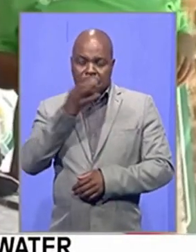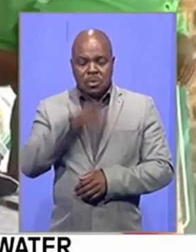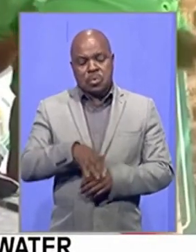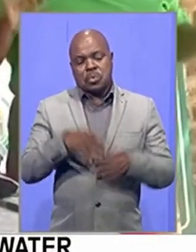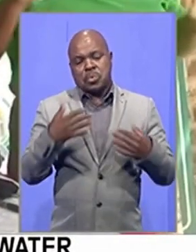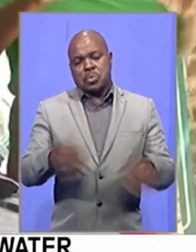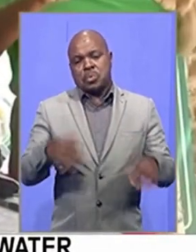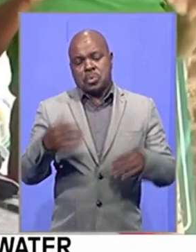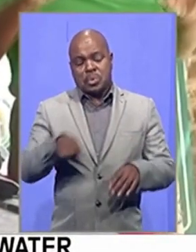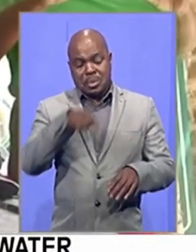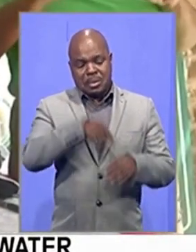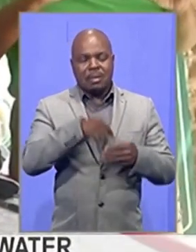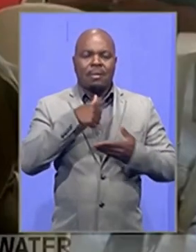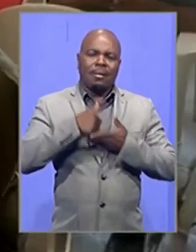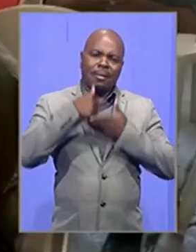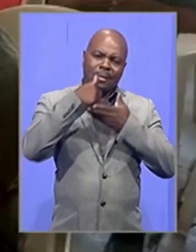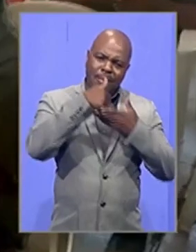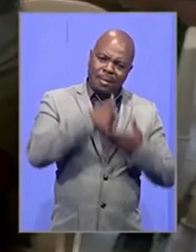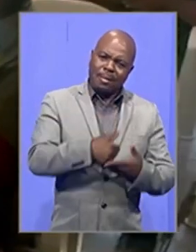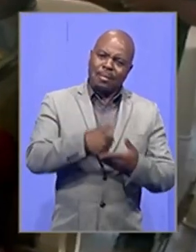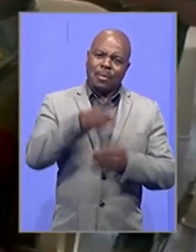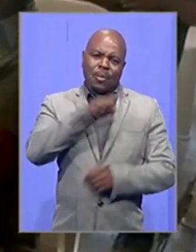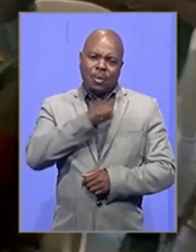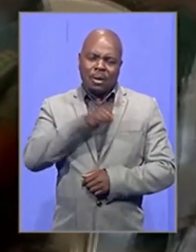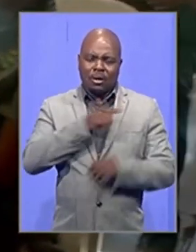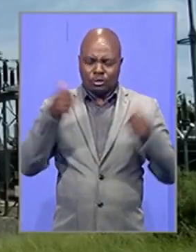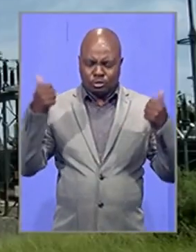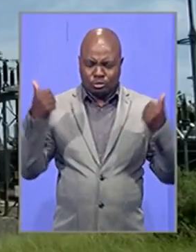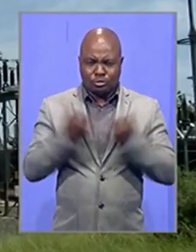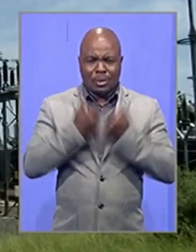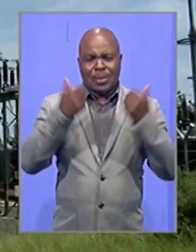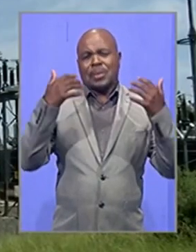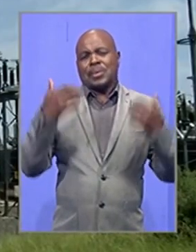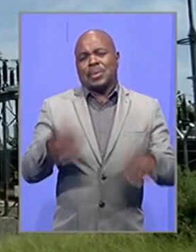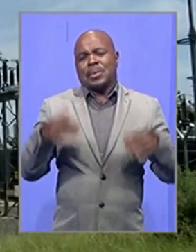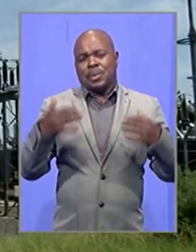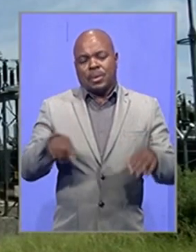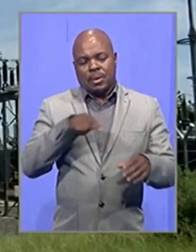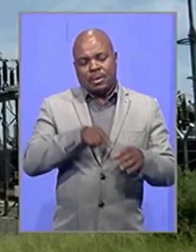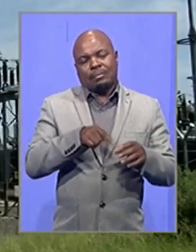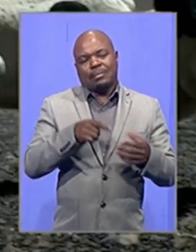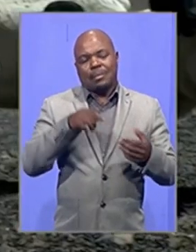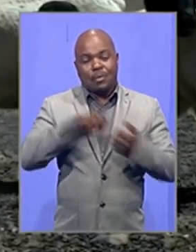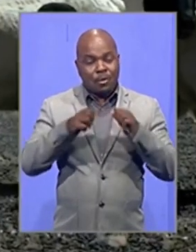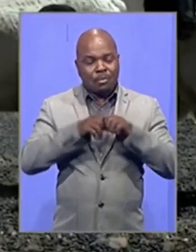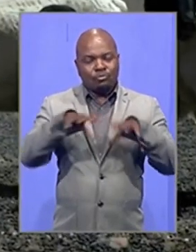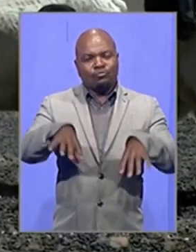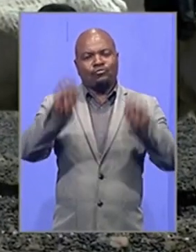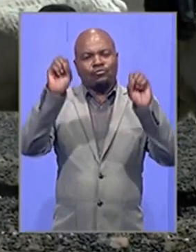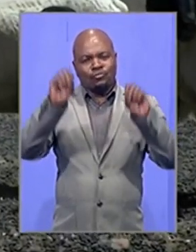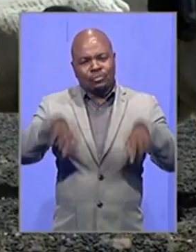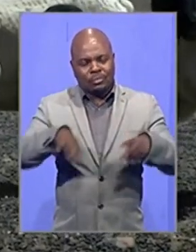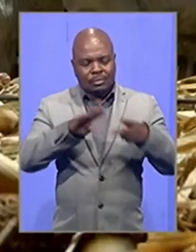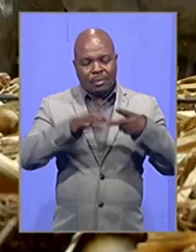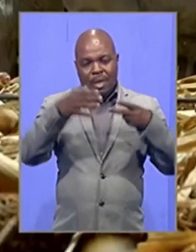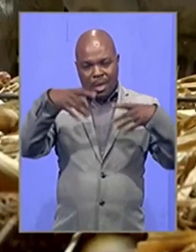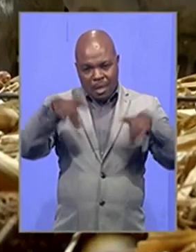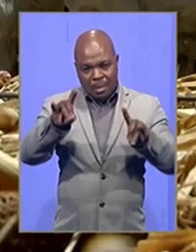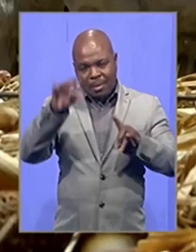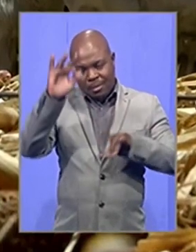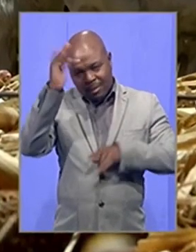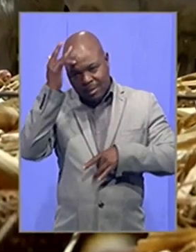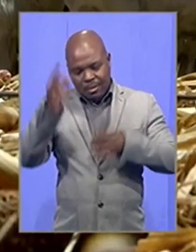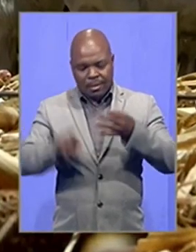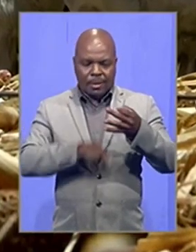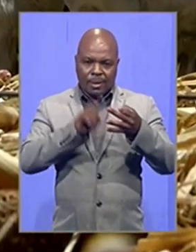sena se tla ba thusa haholo ka ha hona le phepetso e kgolo ya ho imollo ha phepelo ya motlakase, mahloko a diphoofolo le sekgahla